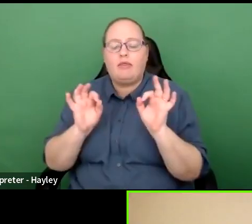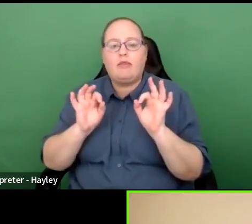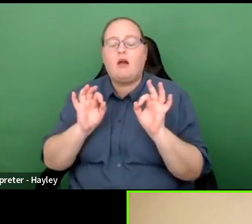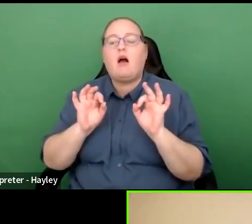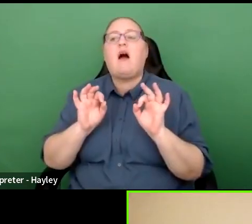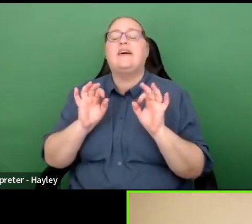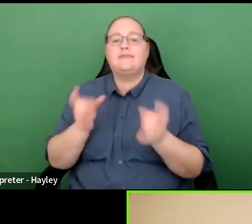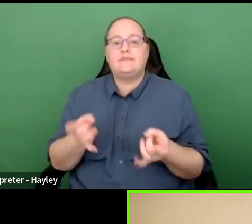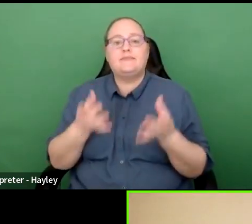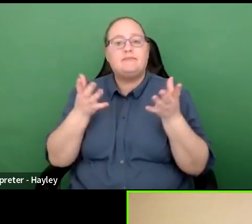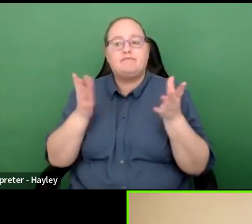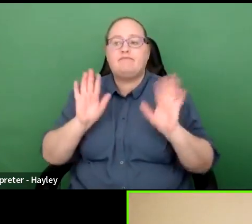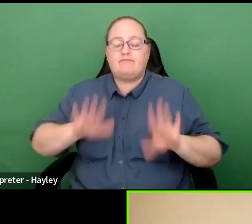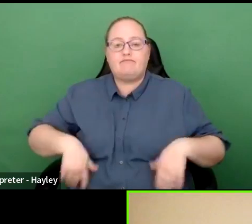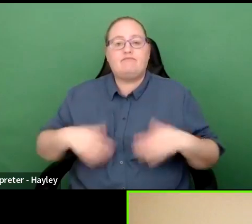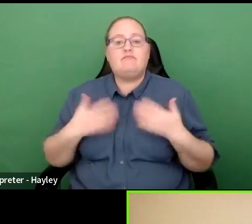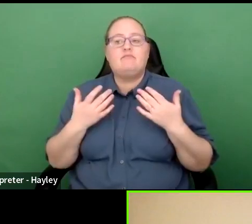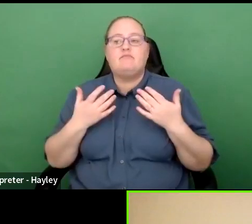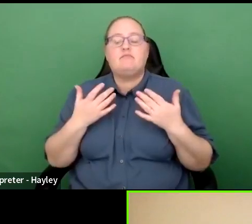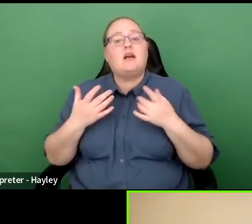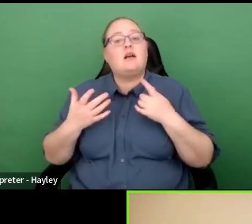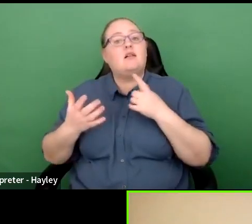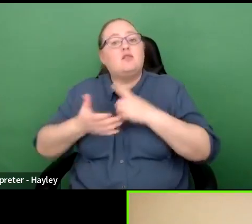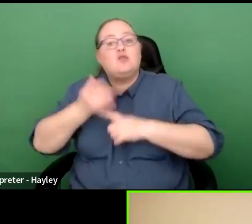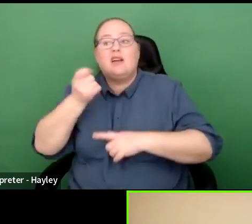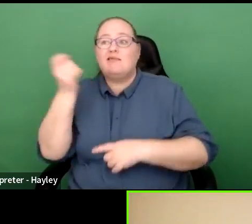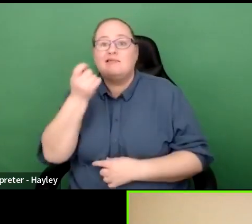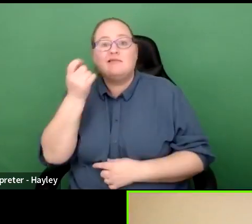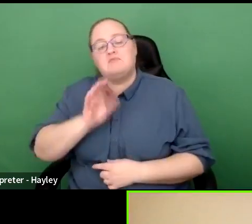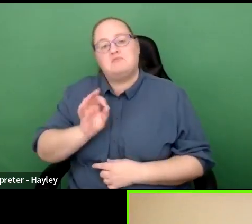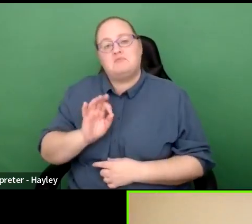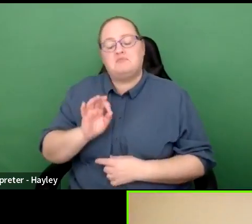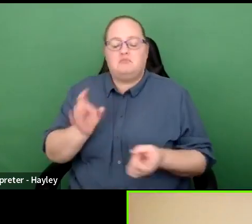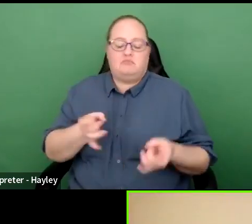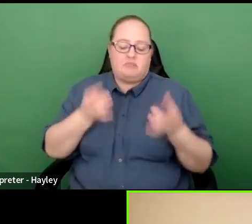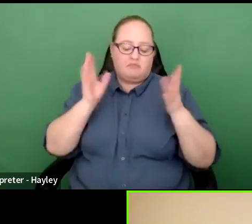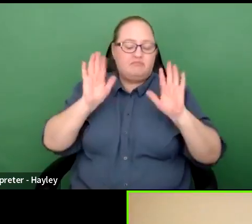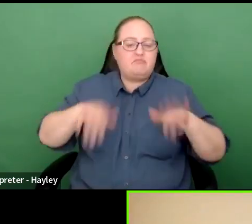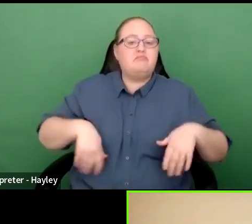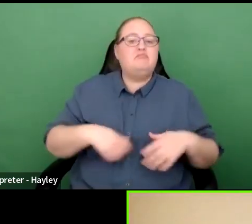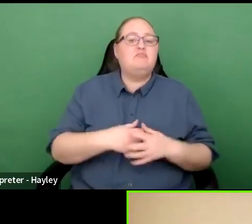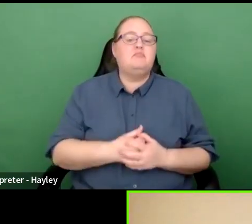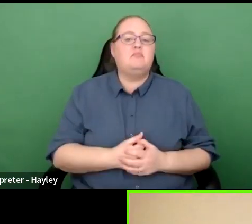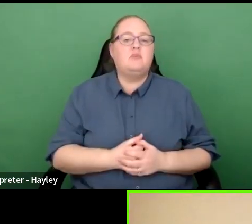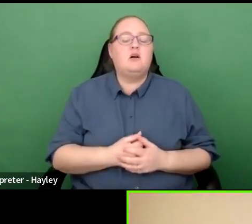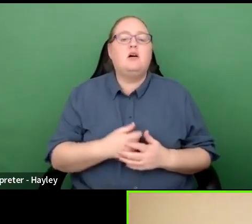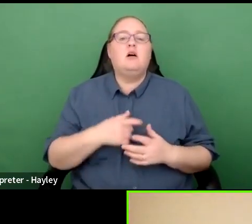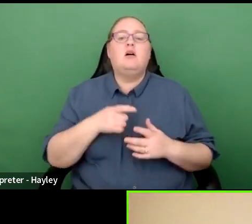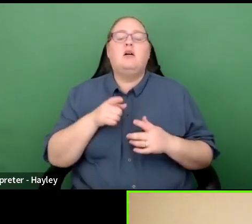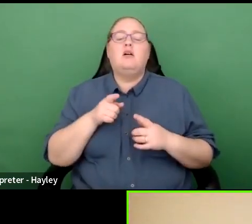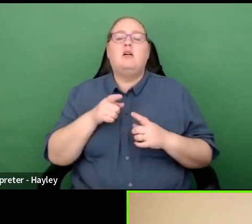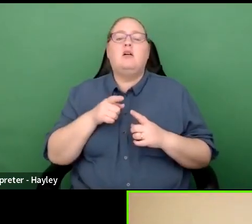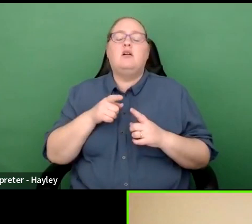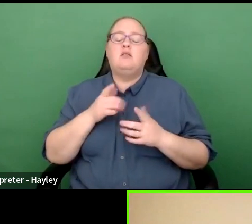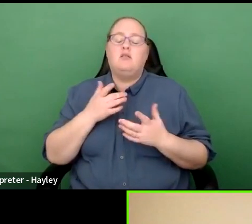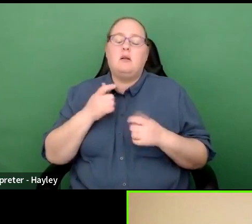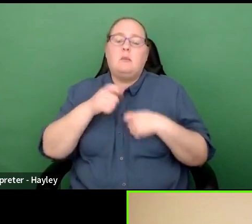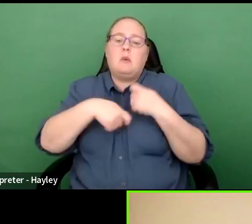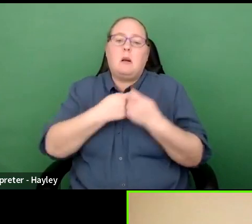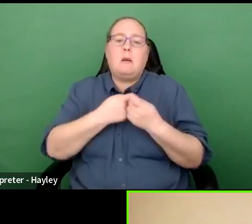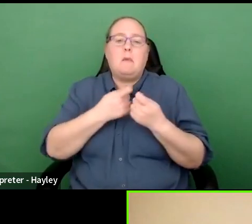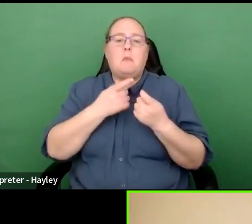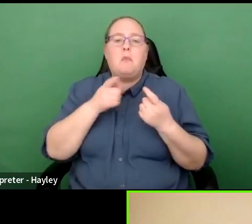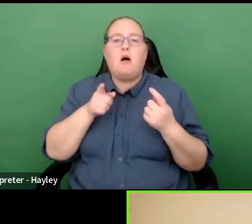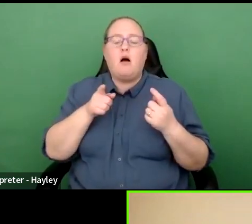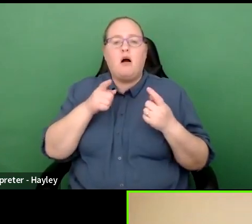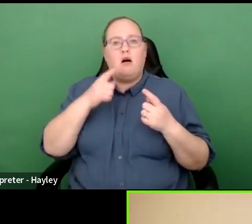achieve immediate results. And these people swing back immediately to an image of an eternal